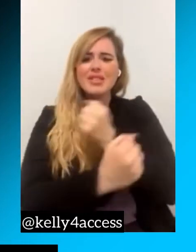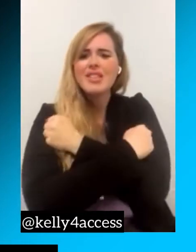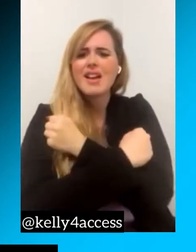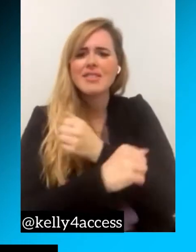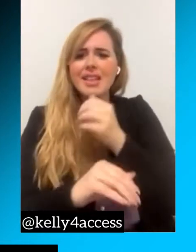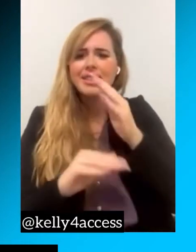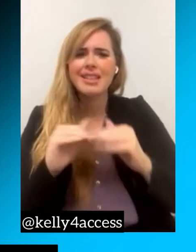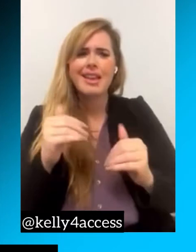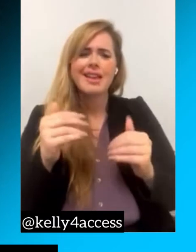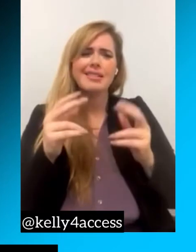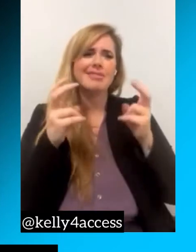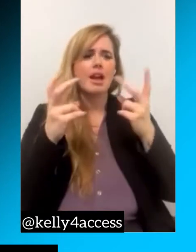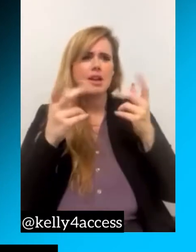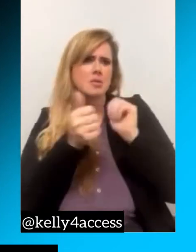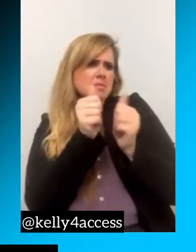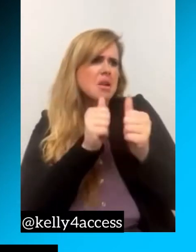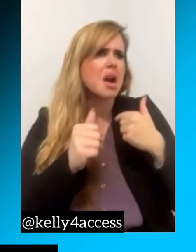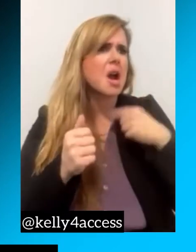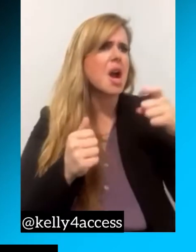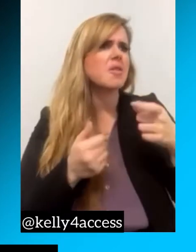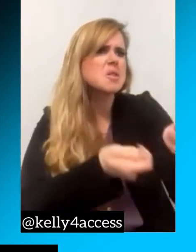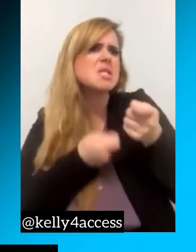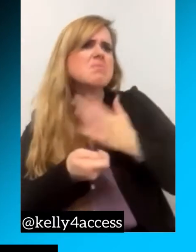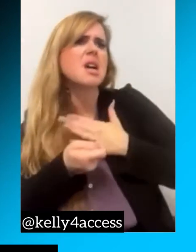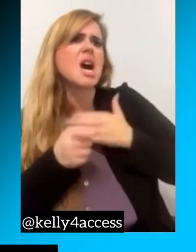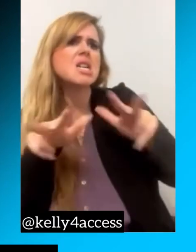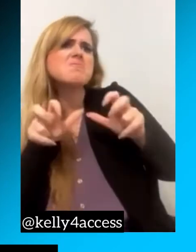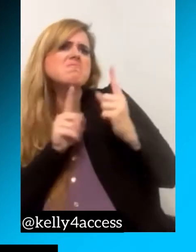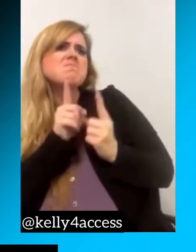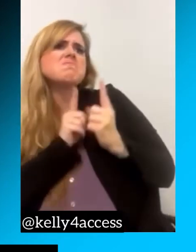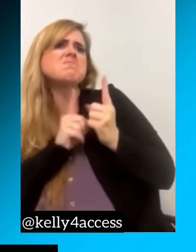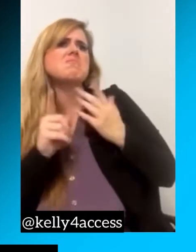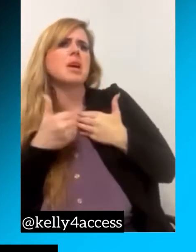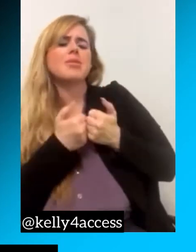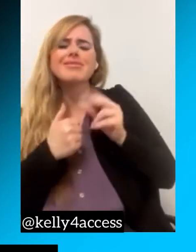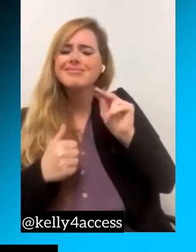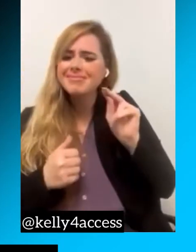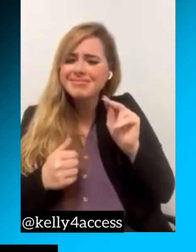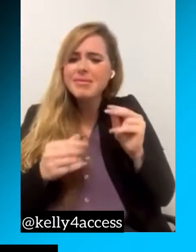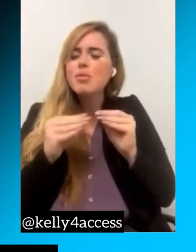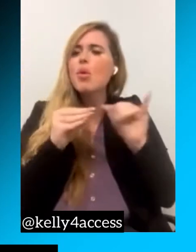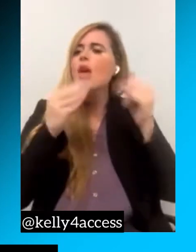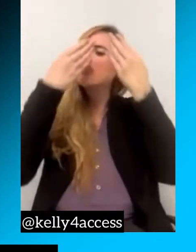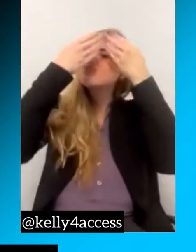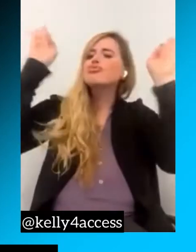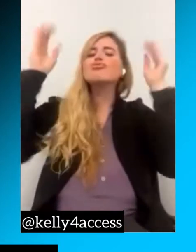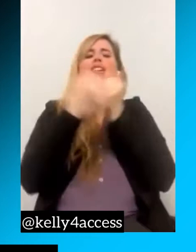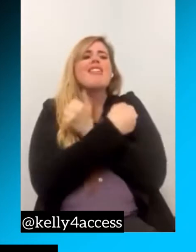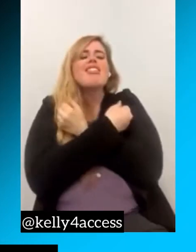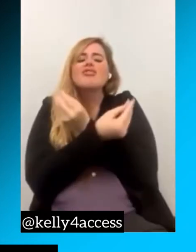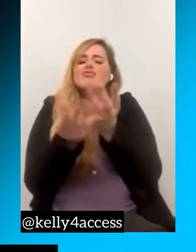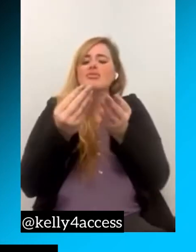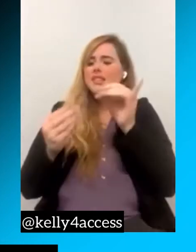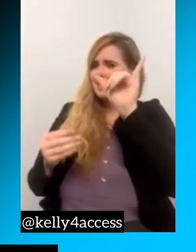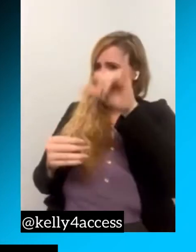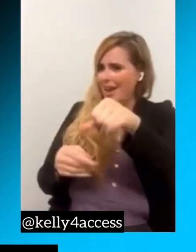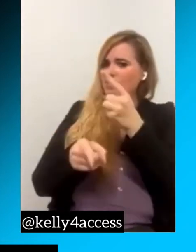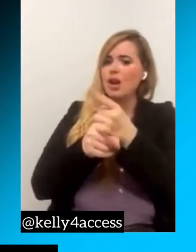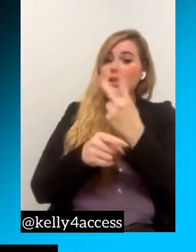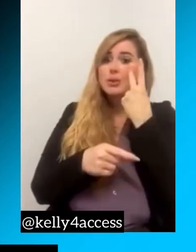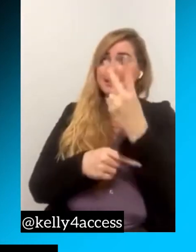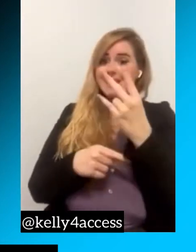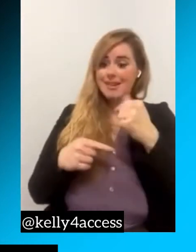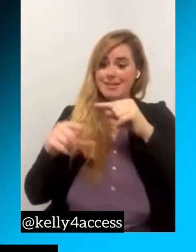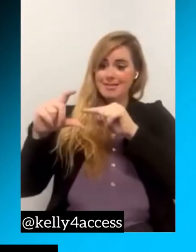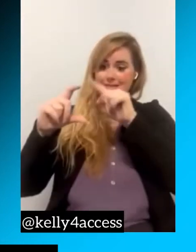so I just wanted to add that to like my own explanation of polyamory is just definitely. That's also what the Infinity Heart is all about. For